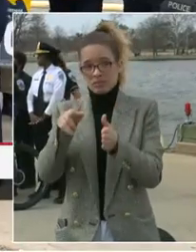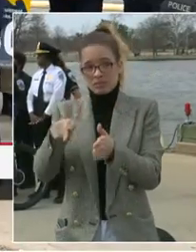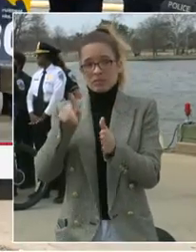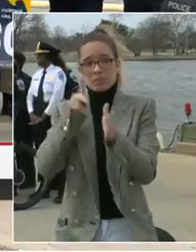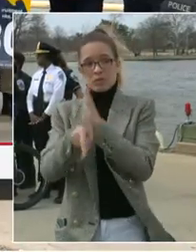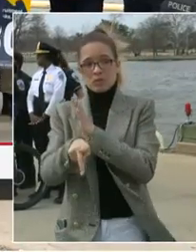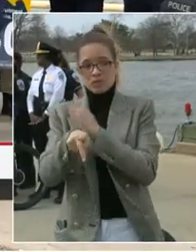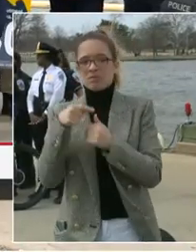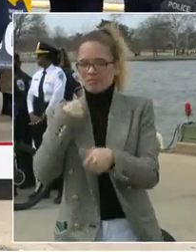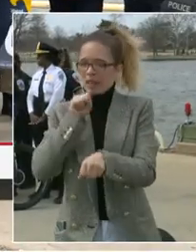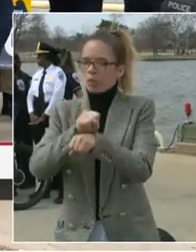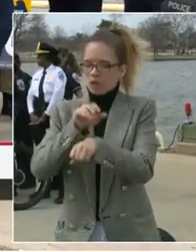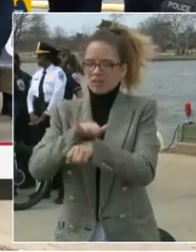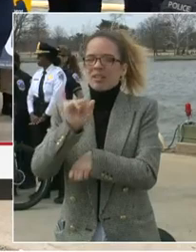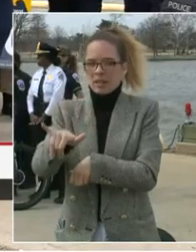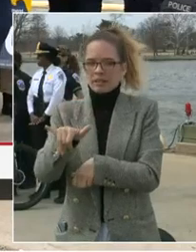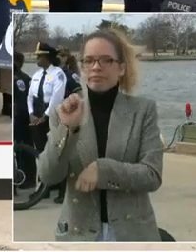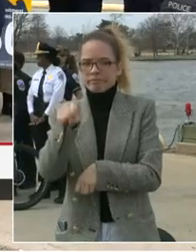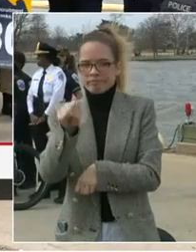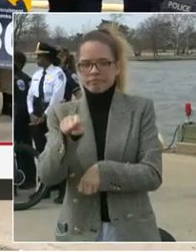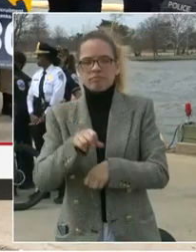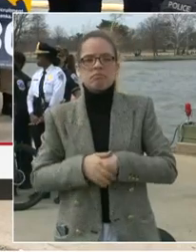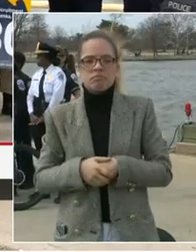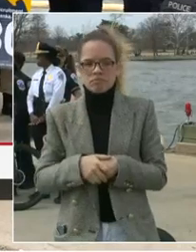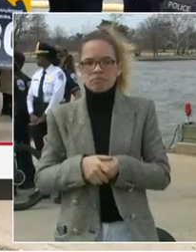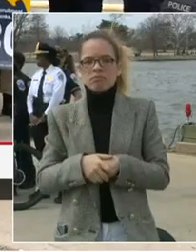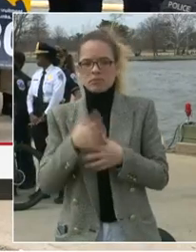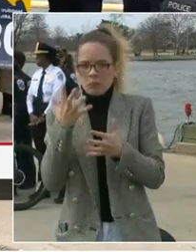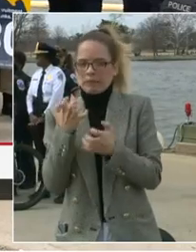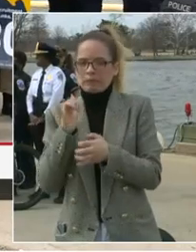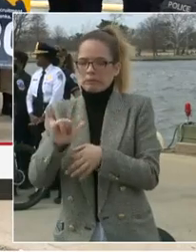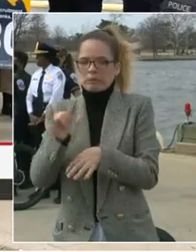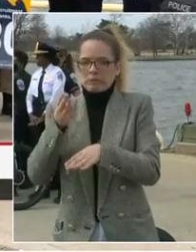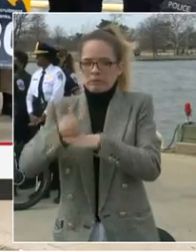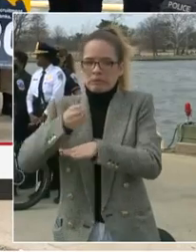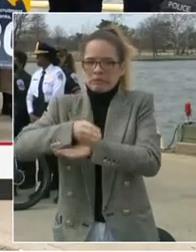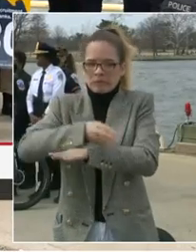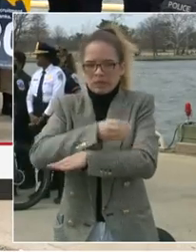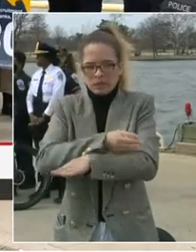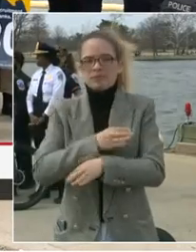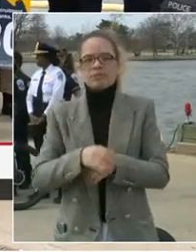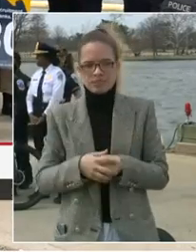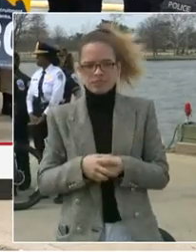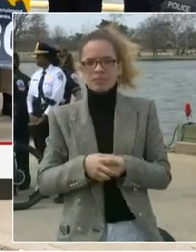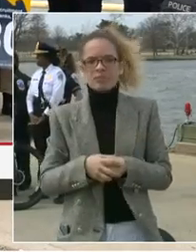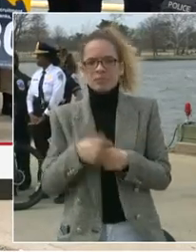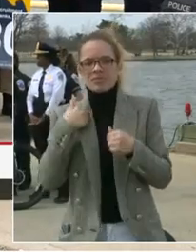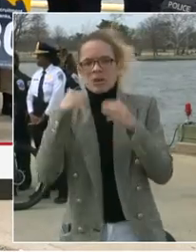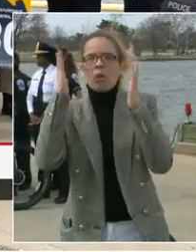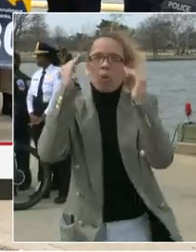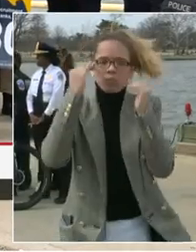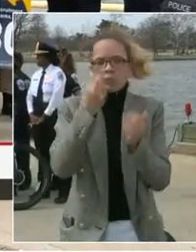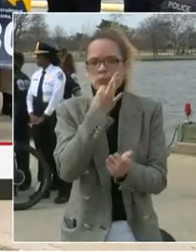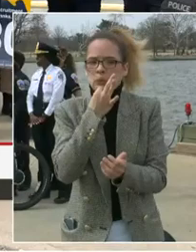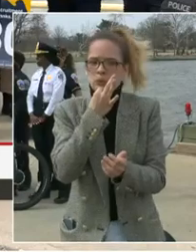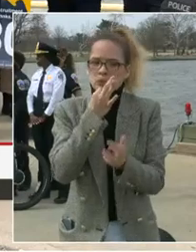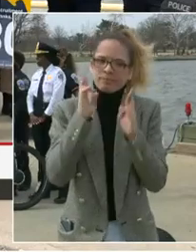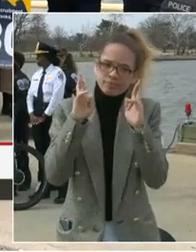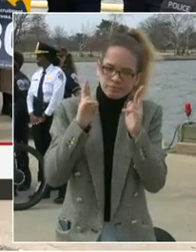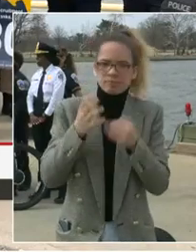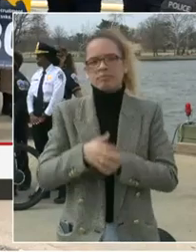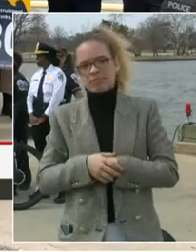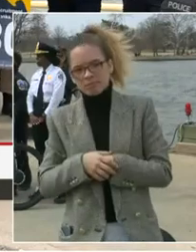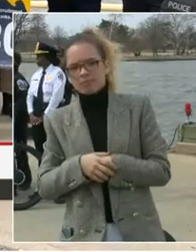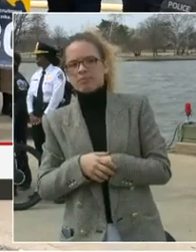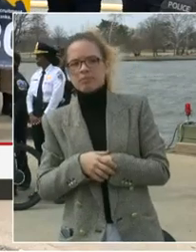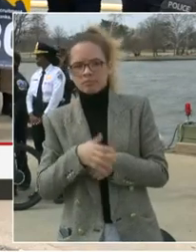case, and we're making excellent progress on the case, Mark, and I'm hopeful that very soon we'll be able to speak